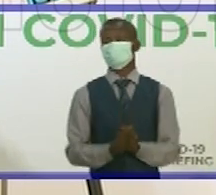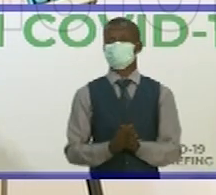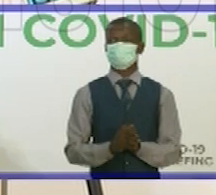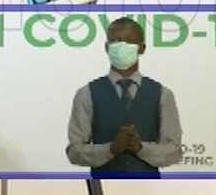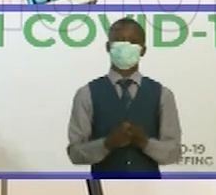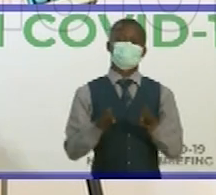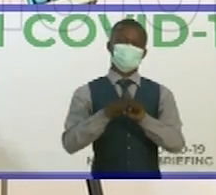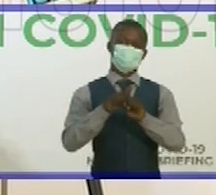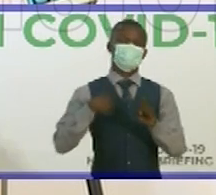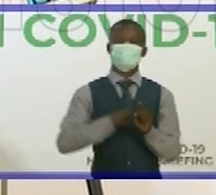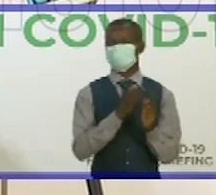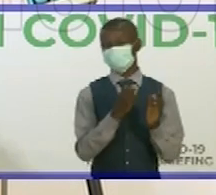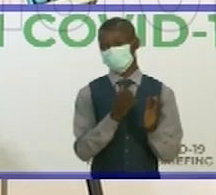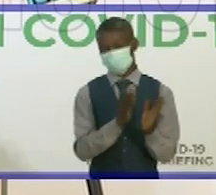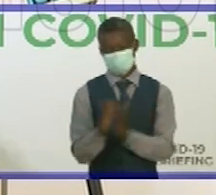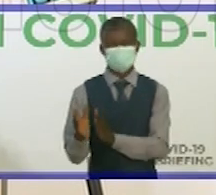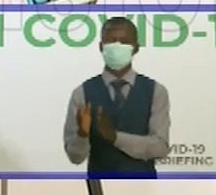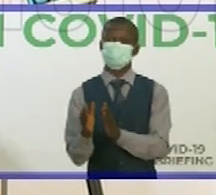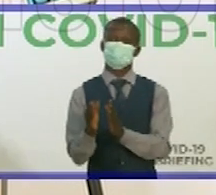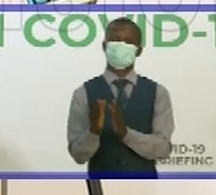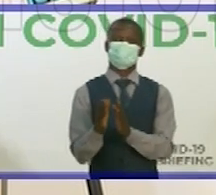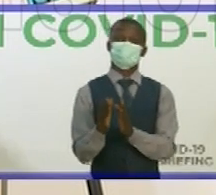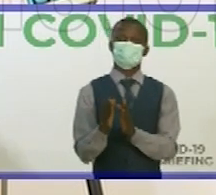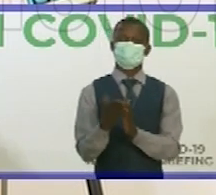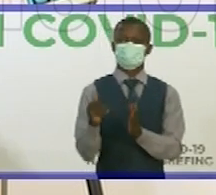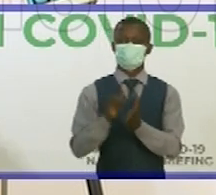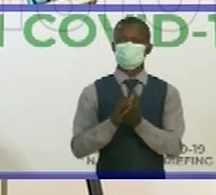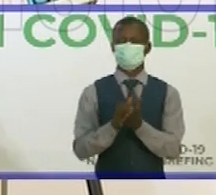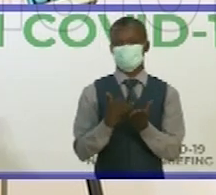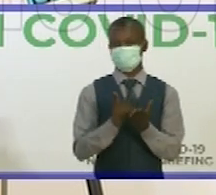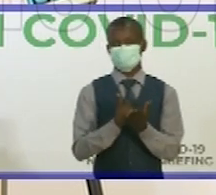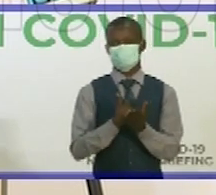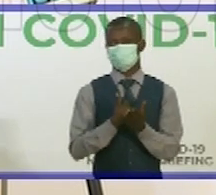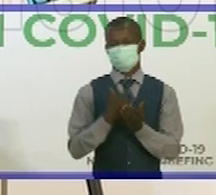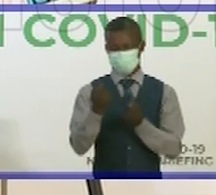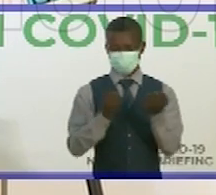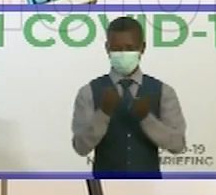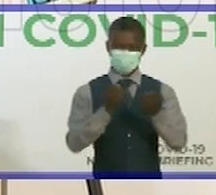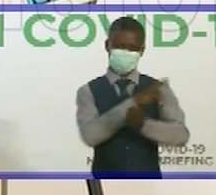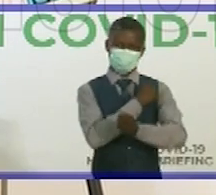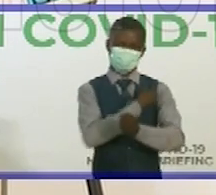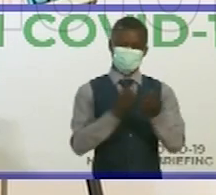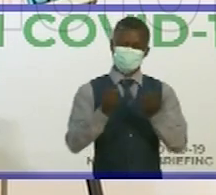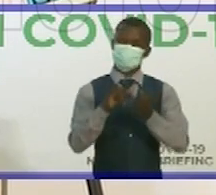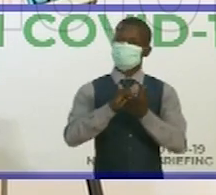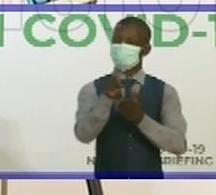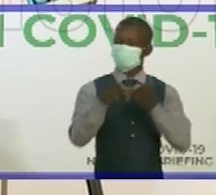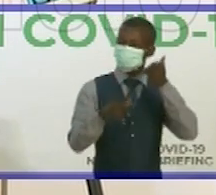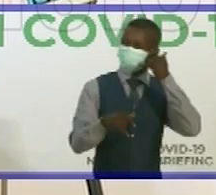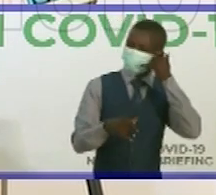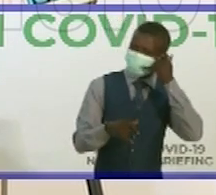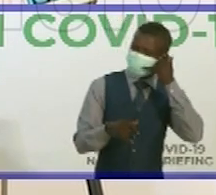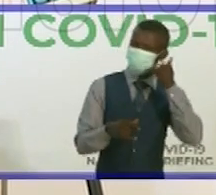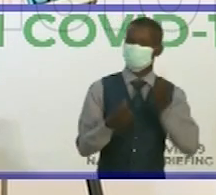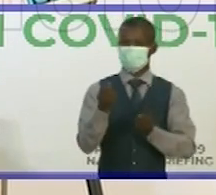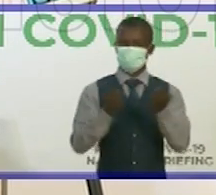also setting up, which is already functioning, an ambulance system that you can make a call, and then the ambulance